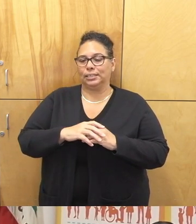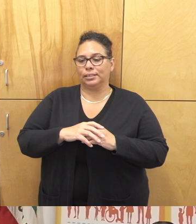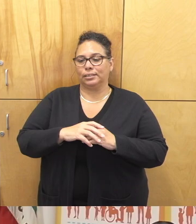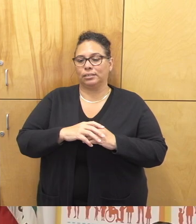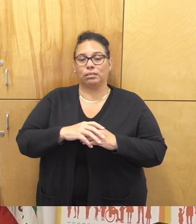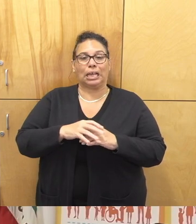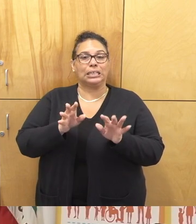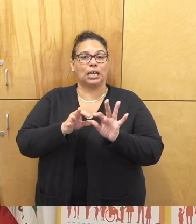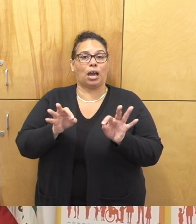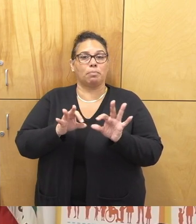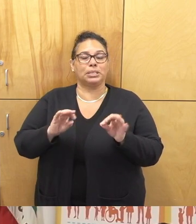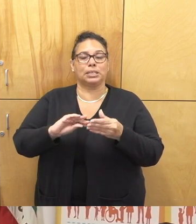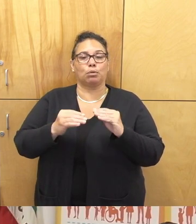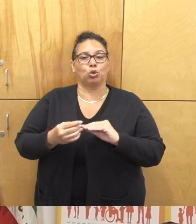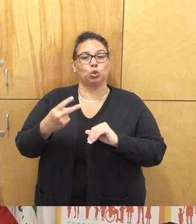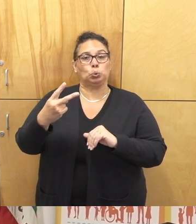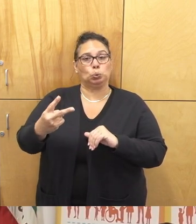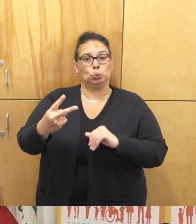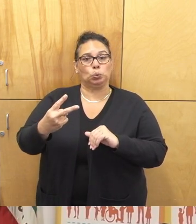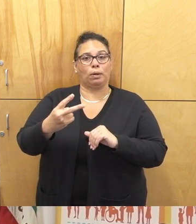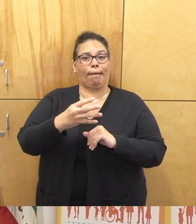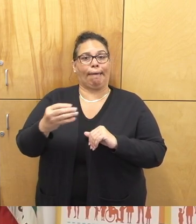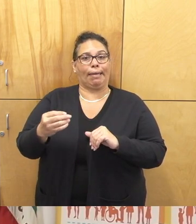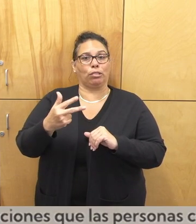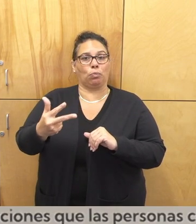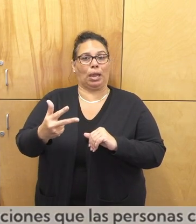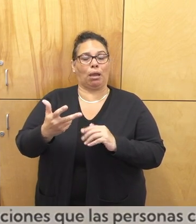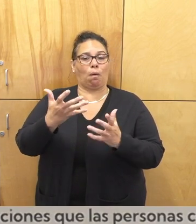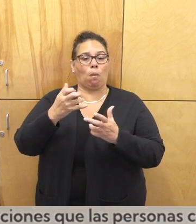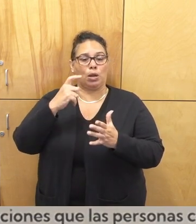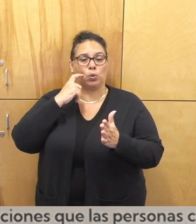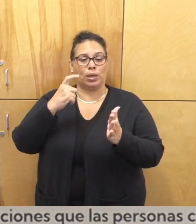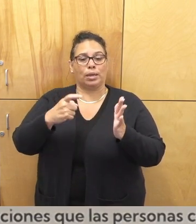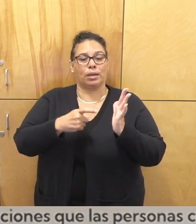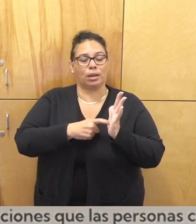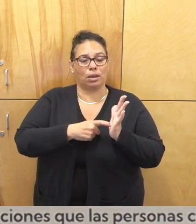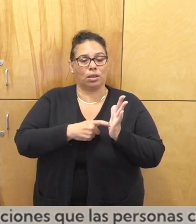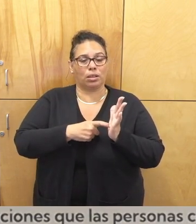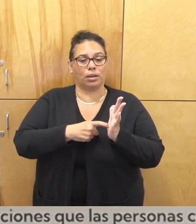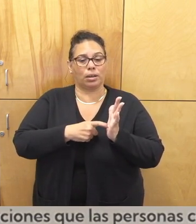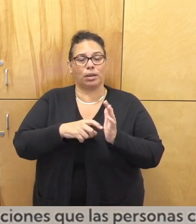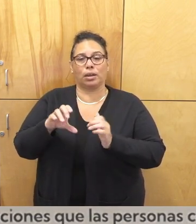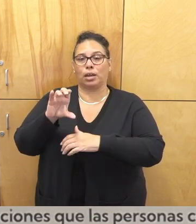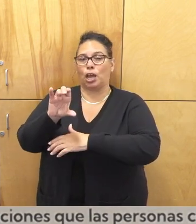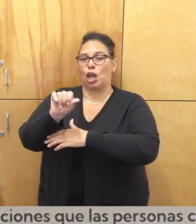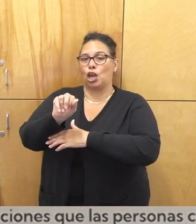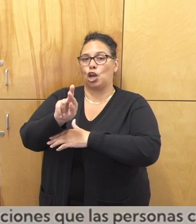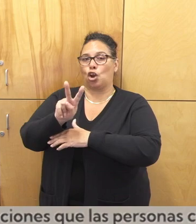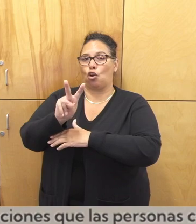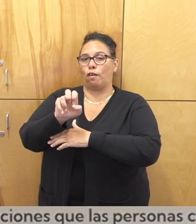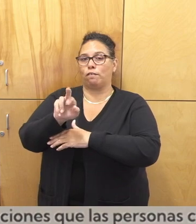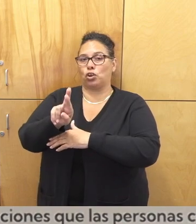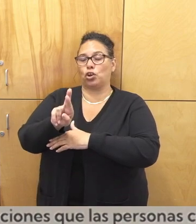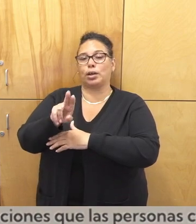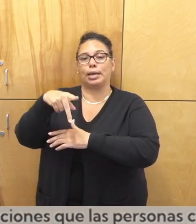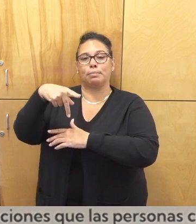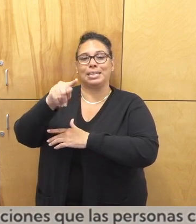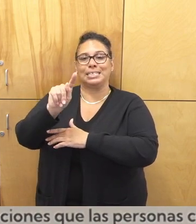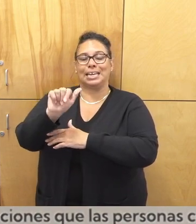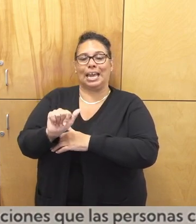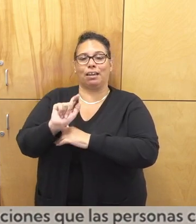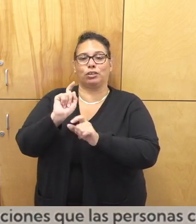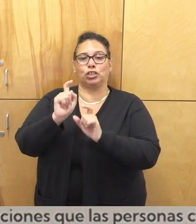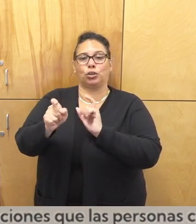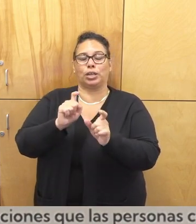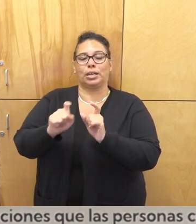actually, this one's a comment. On numbers 2 and 3, I'd just like to acknowledge Carver's PTA for donating